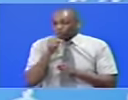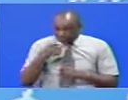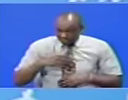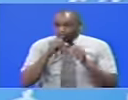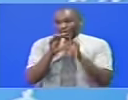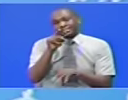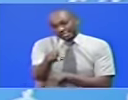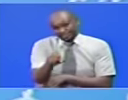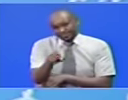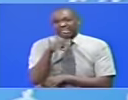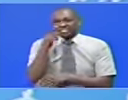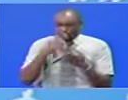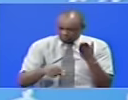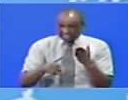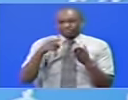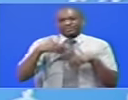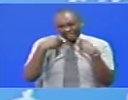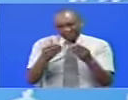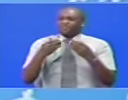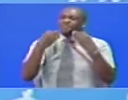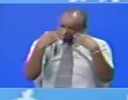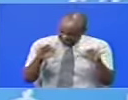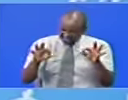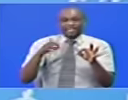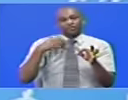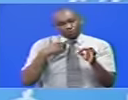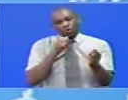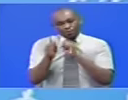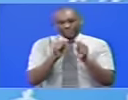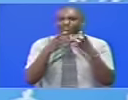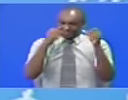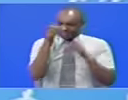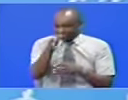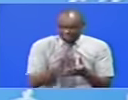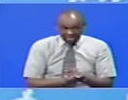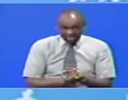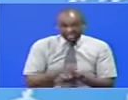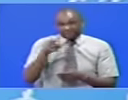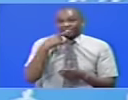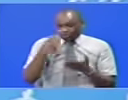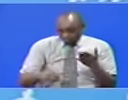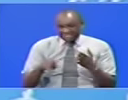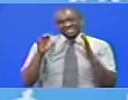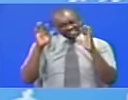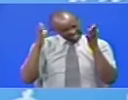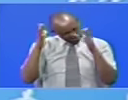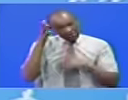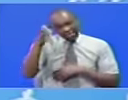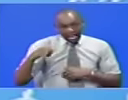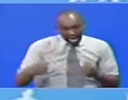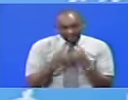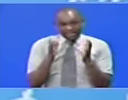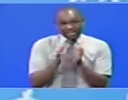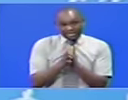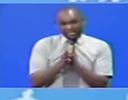an elder, thus giving him the green light to vie for the top seat. The event took place at a colorful ceremony held at Nguruma